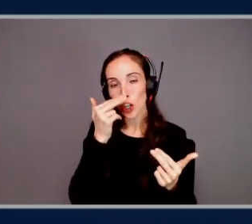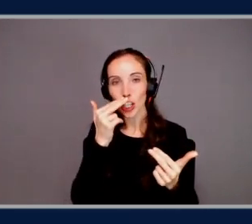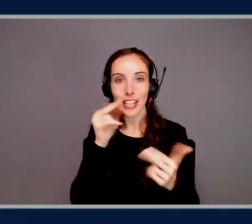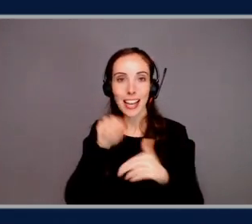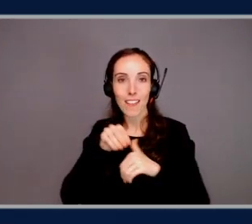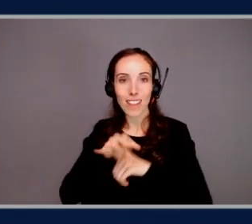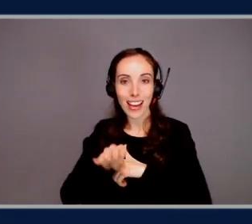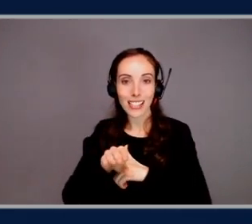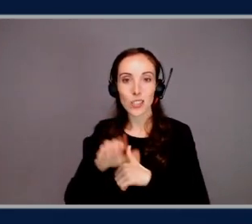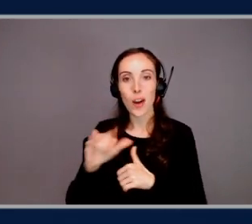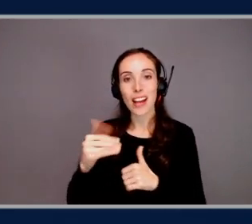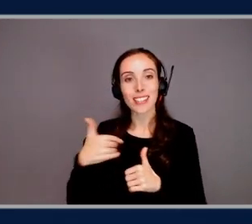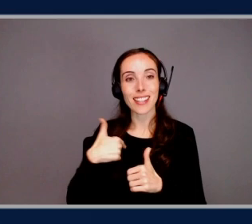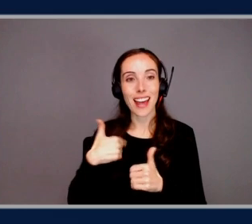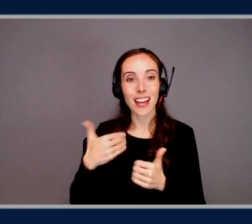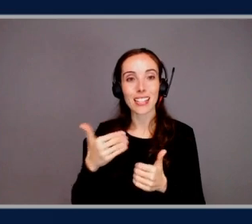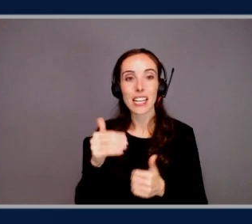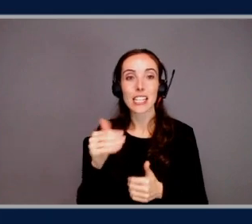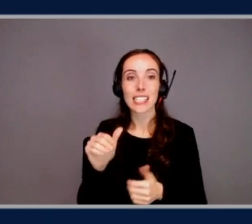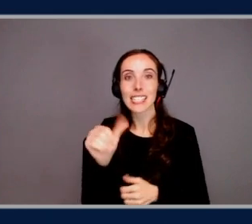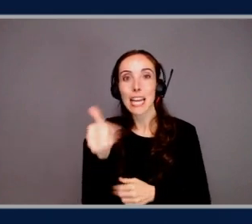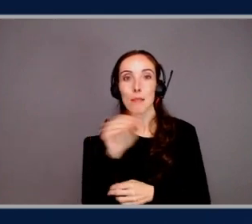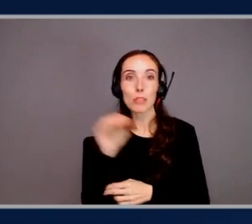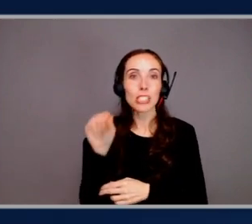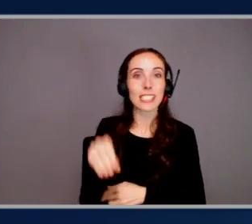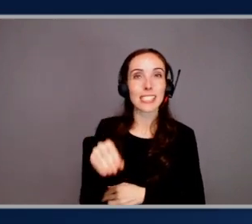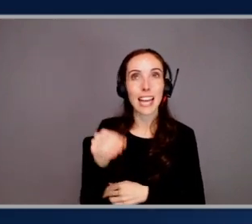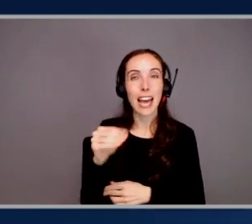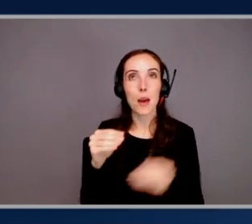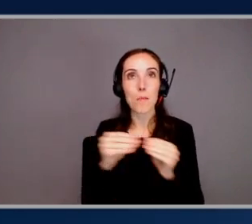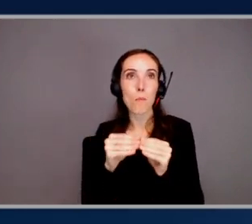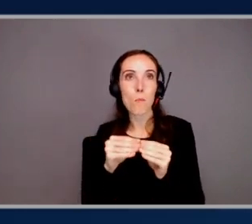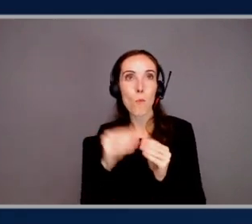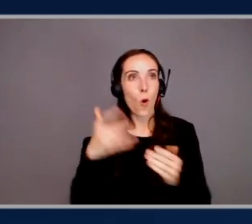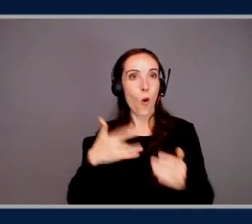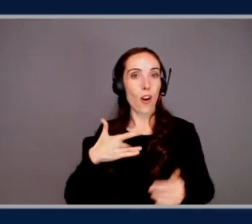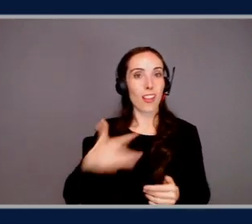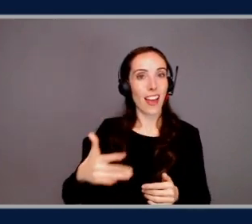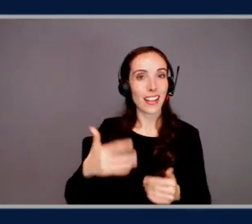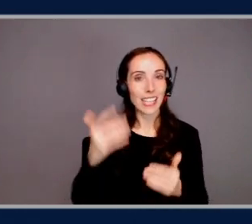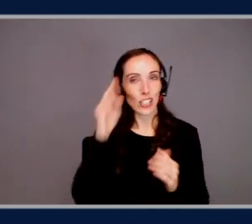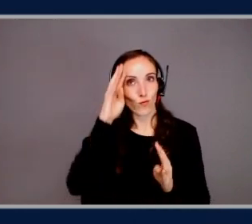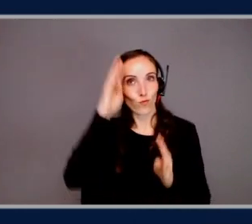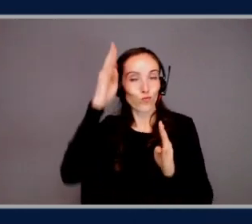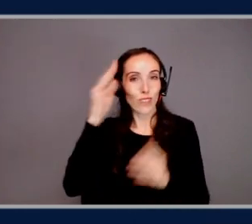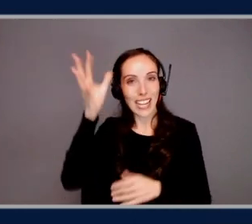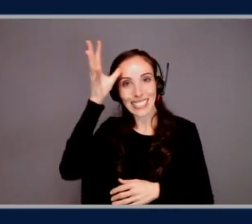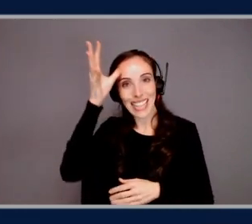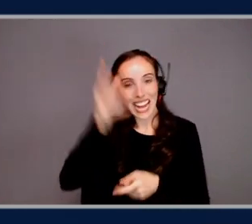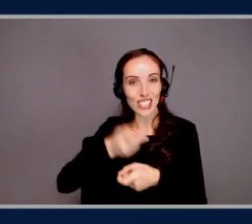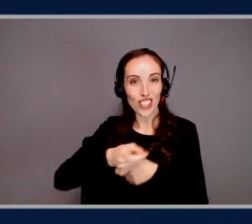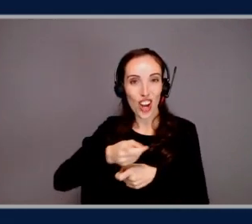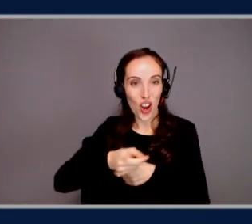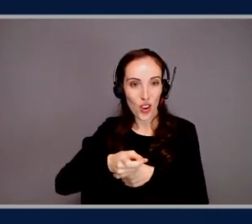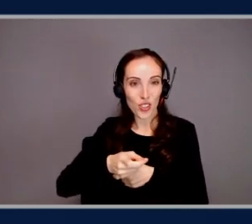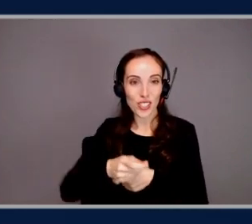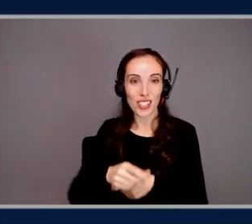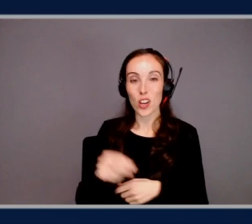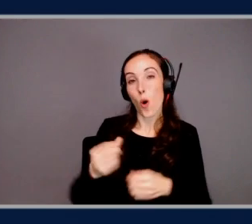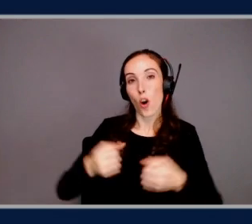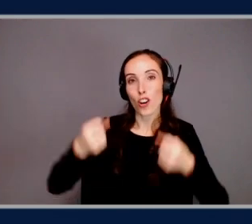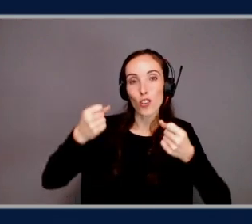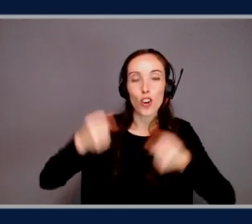head. Makes you 10% more likely to come up with dad jokes. Or hands. Grants +2 to rock, paper, scissors game.